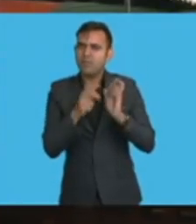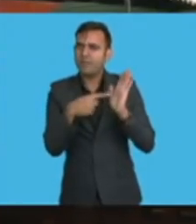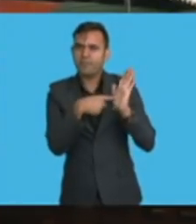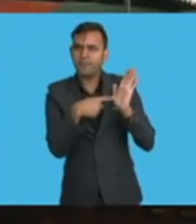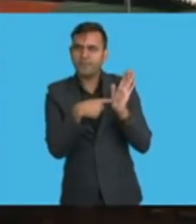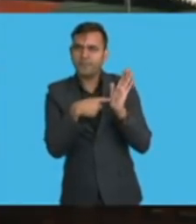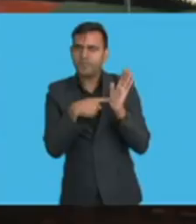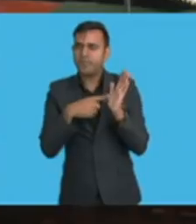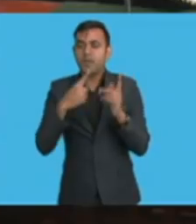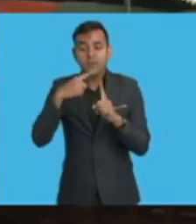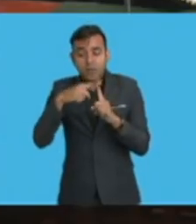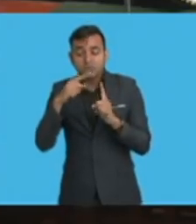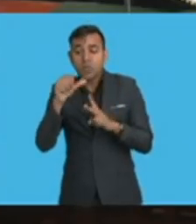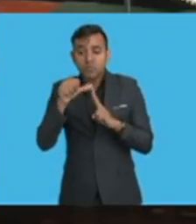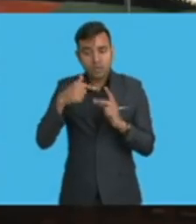yet as a reason,